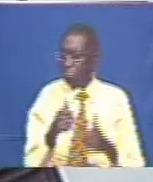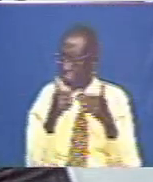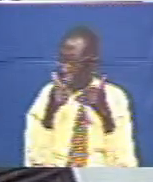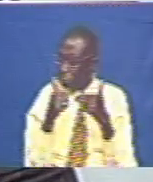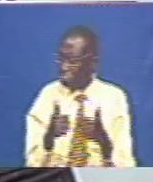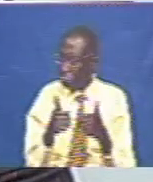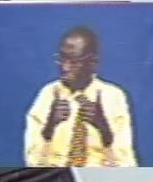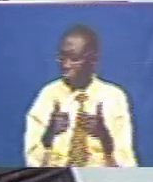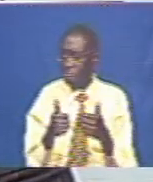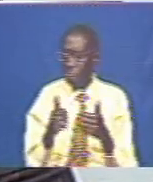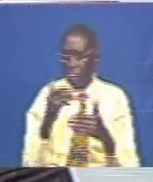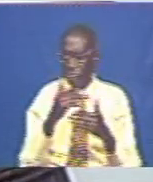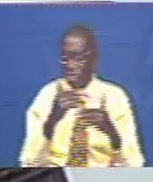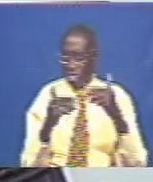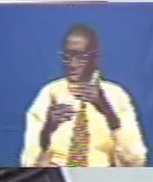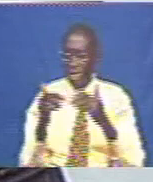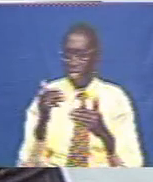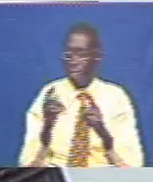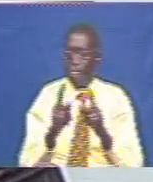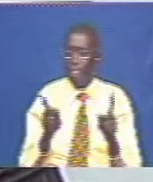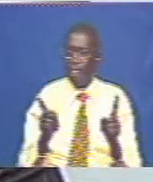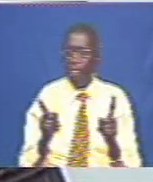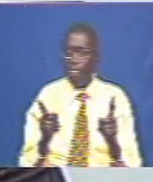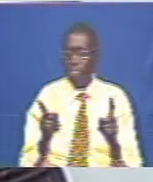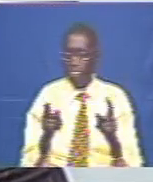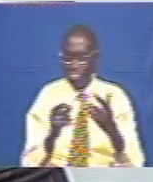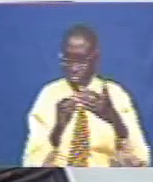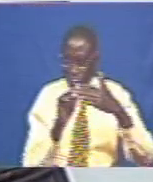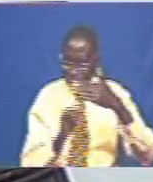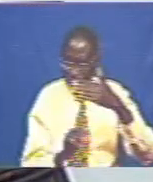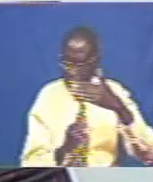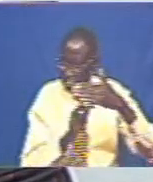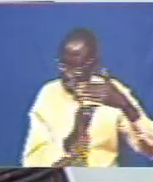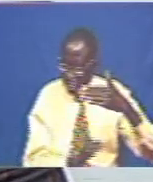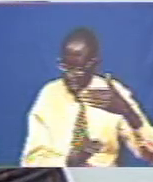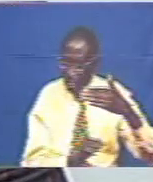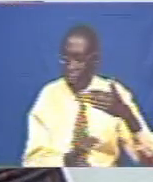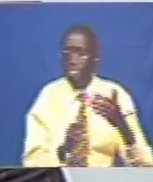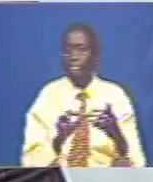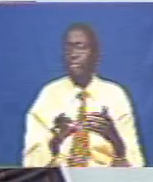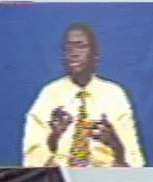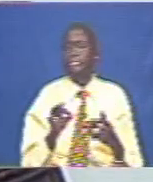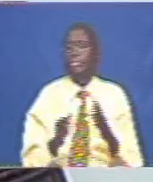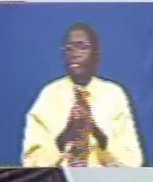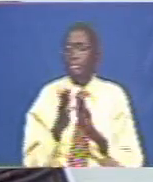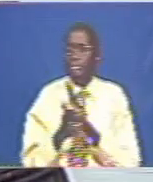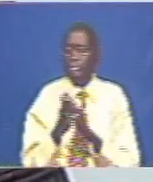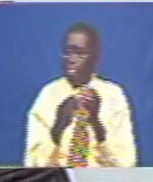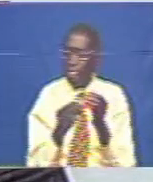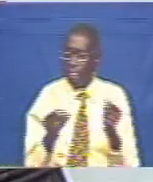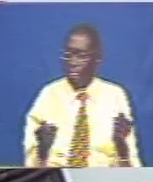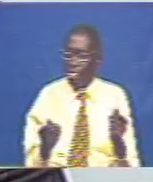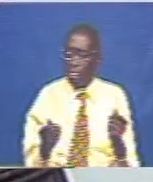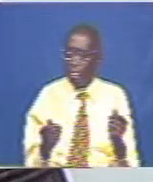well, even though there are gaps which we feel we need some urgent redress by the